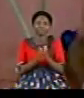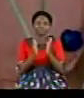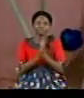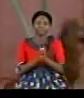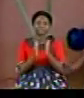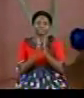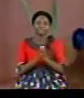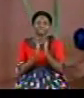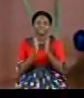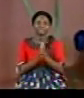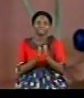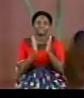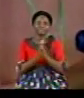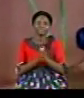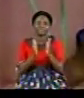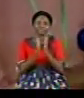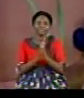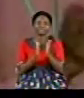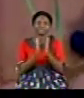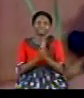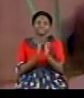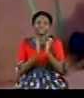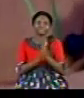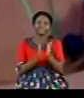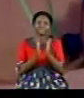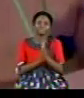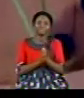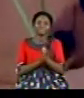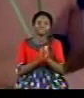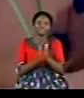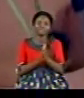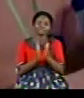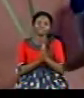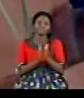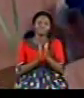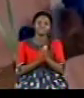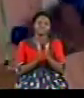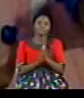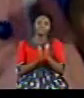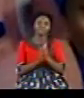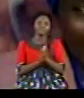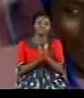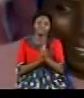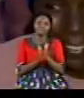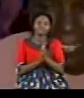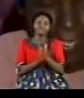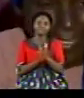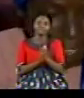The choir now.